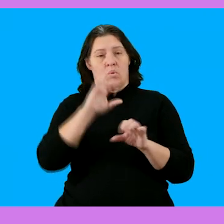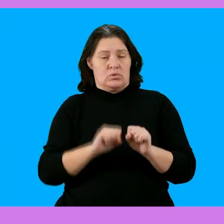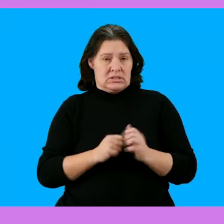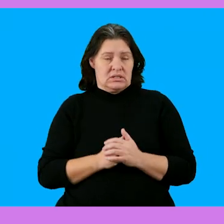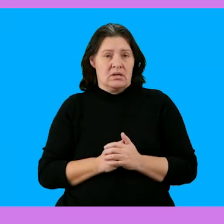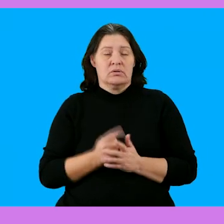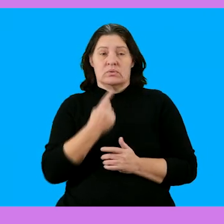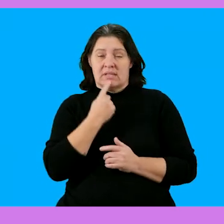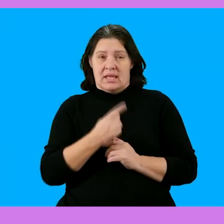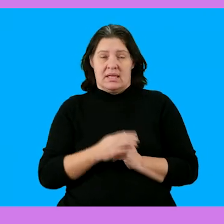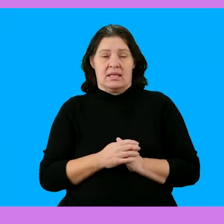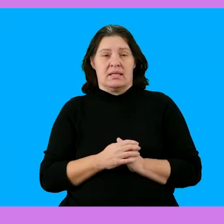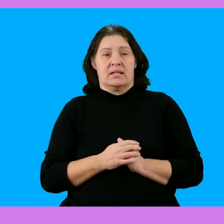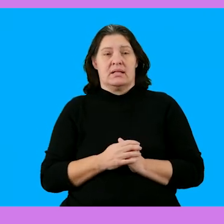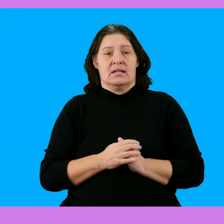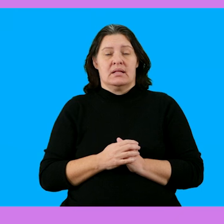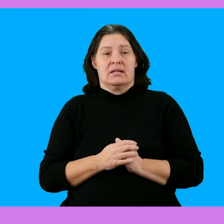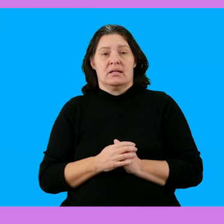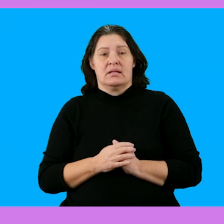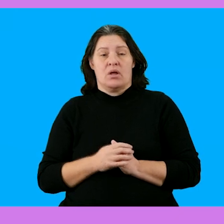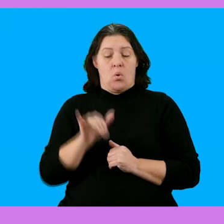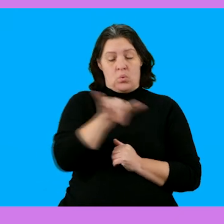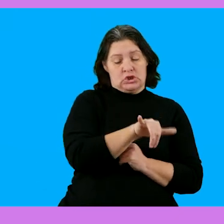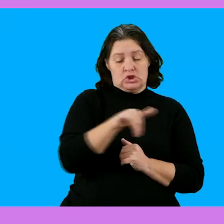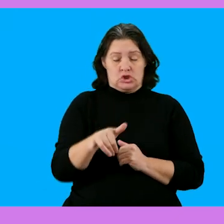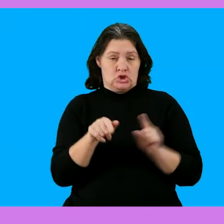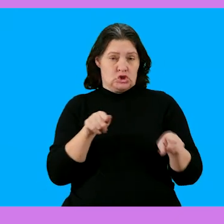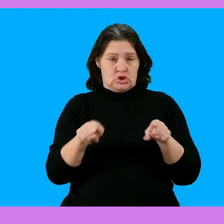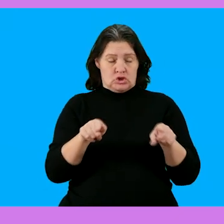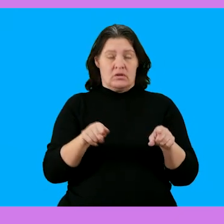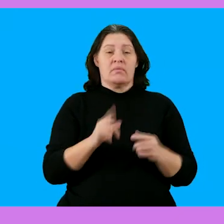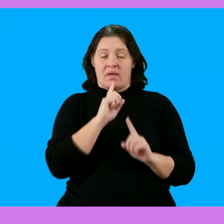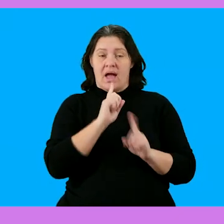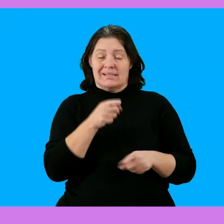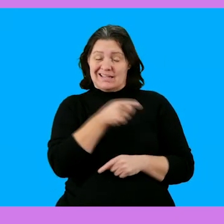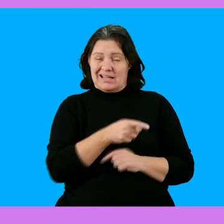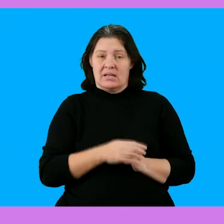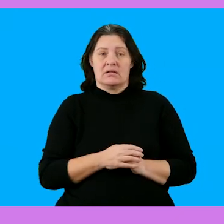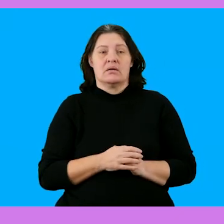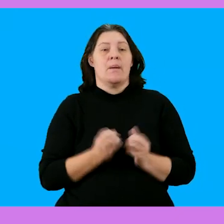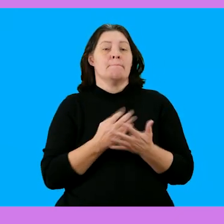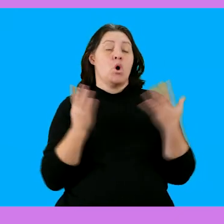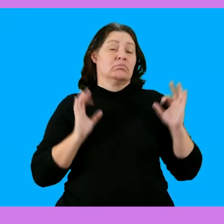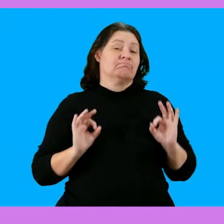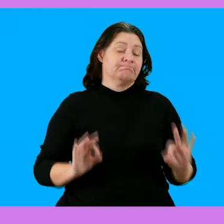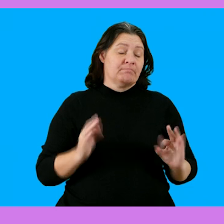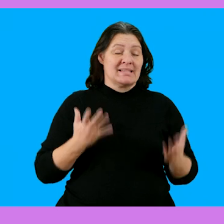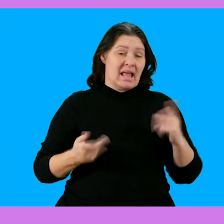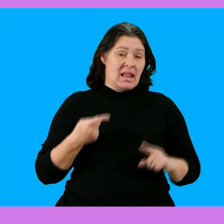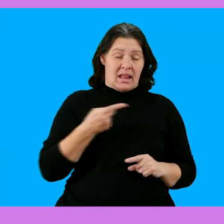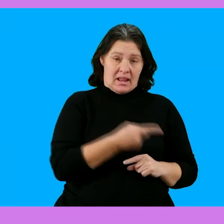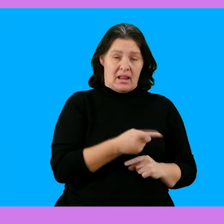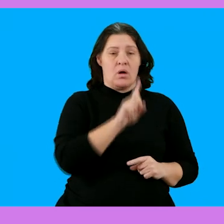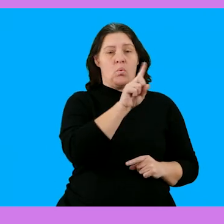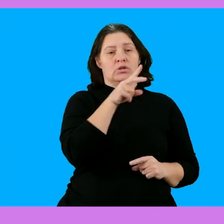that conclusion by saying, when we ask which one should be used, the answer in this case is the most appropriate